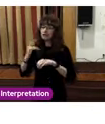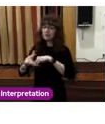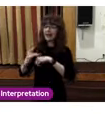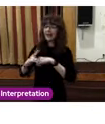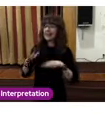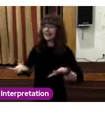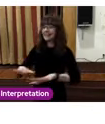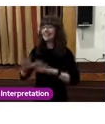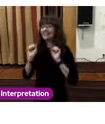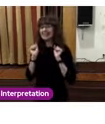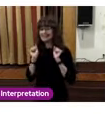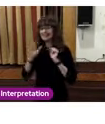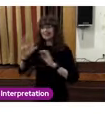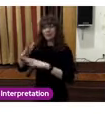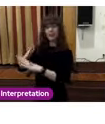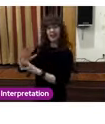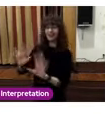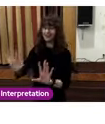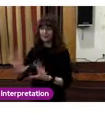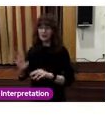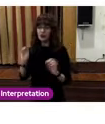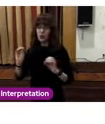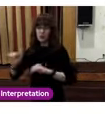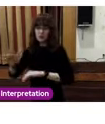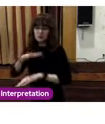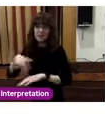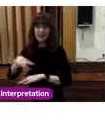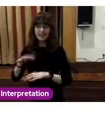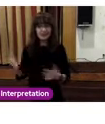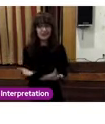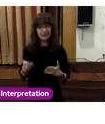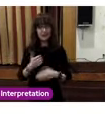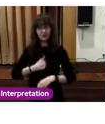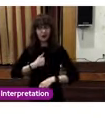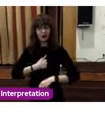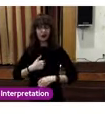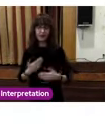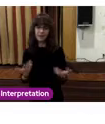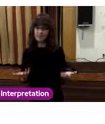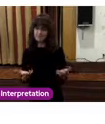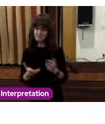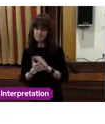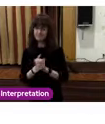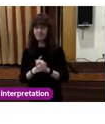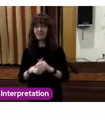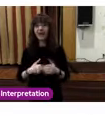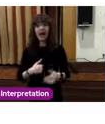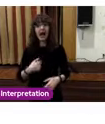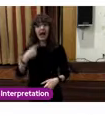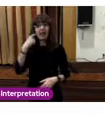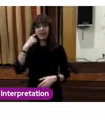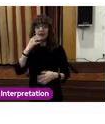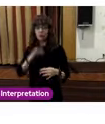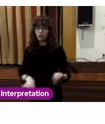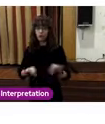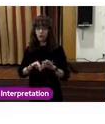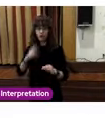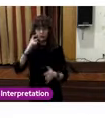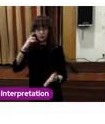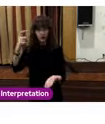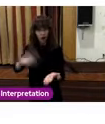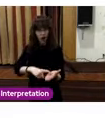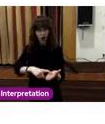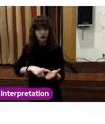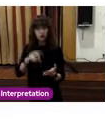country. There isn't space, et cetera. And so I think we need an acknowledgement of the fact that